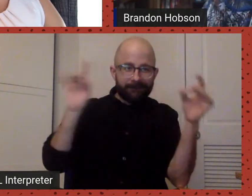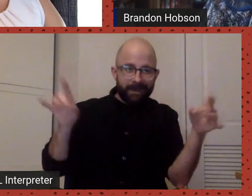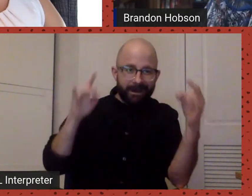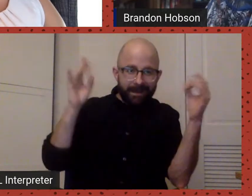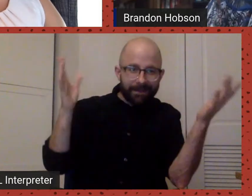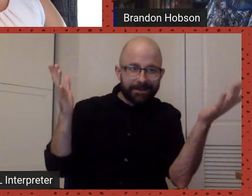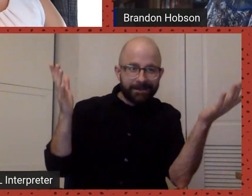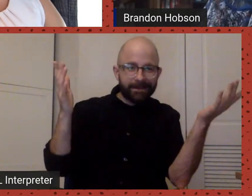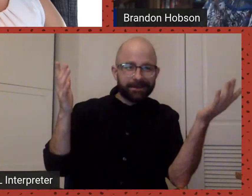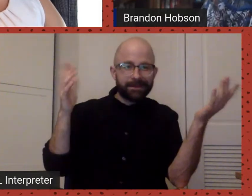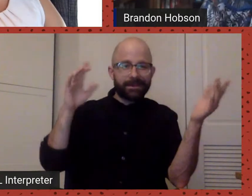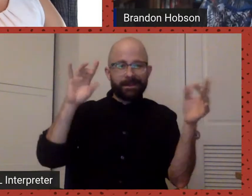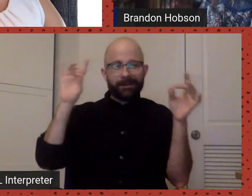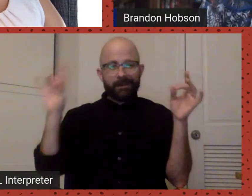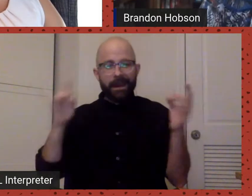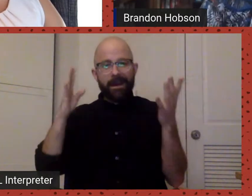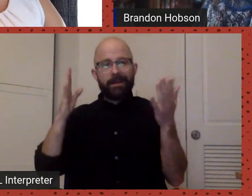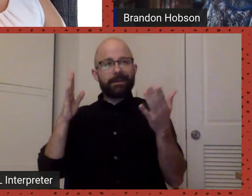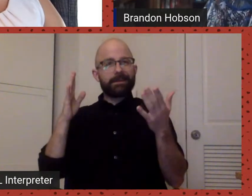against